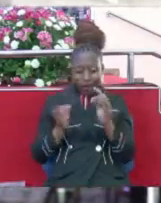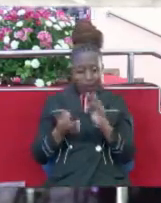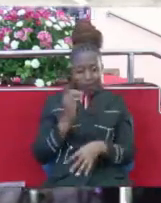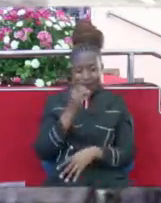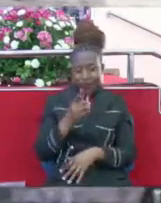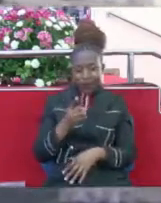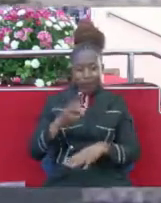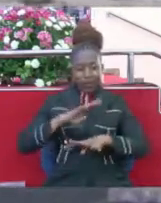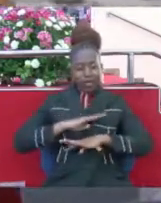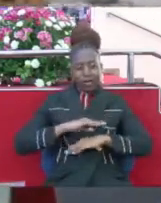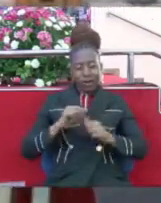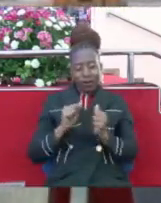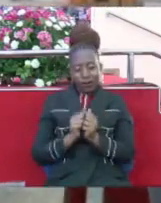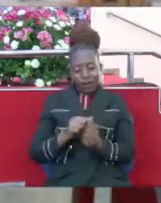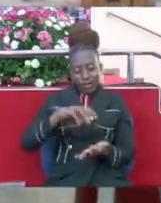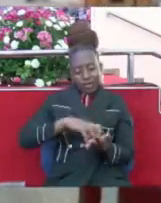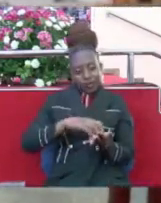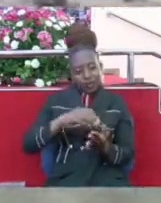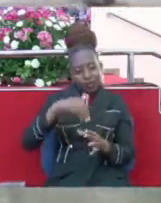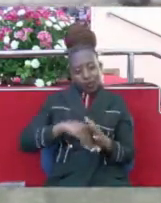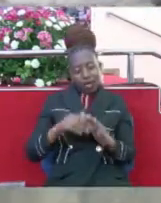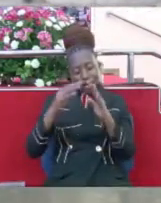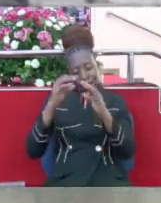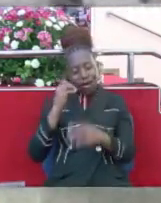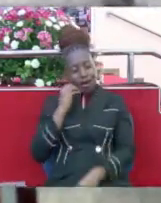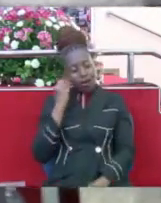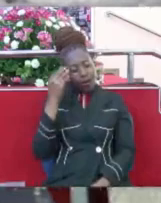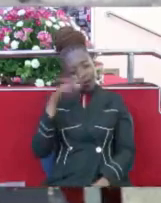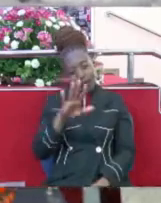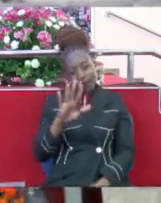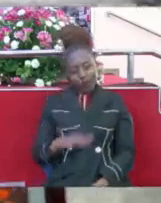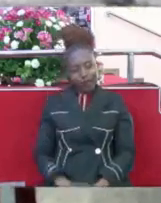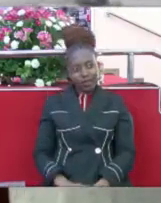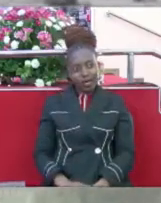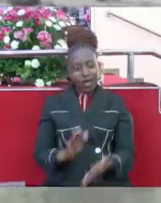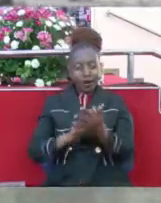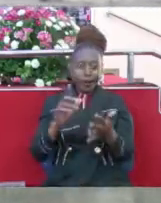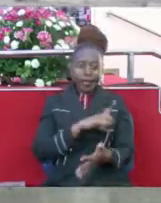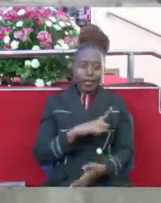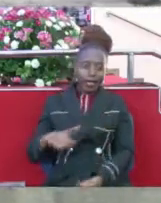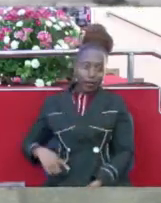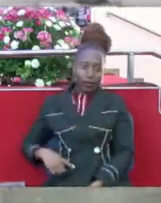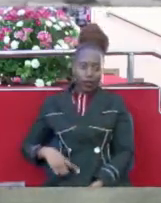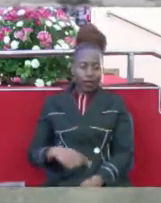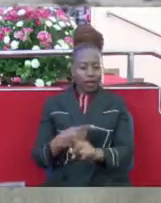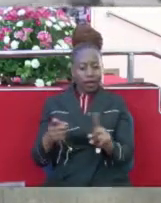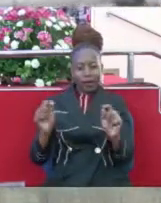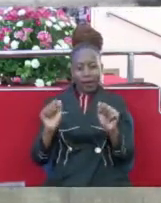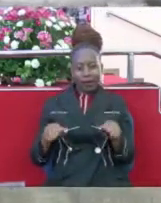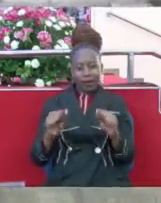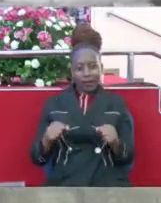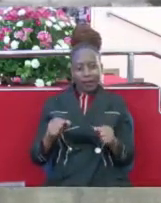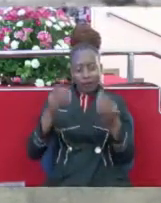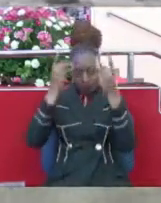state in your home. Bwana Yesu asifiwe. asifiwe. Hallelujah. But you can decide today, I